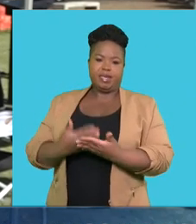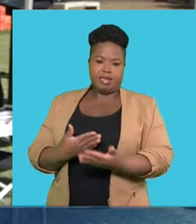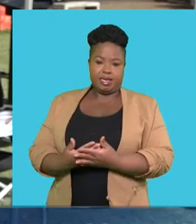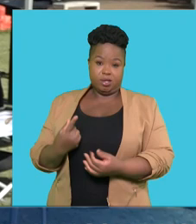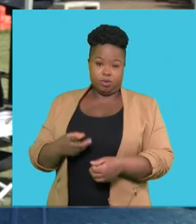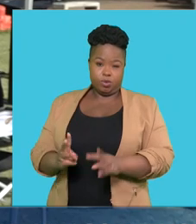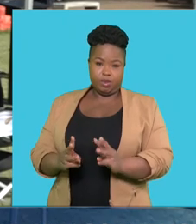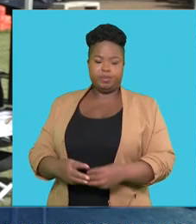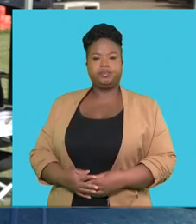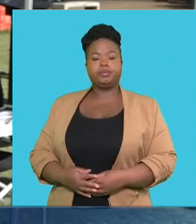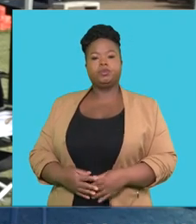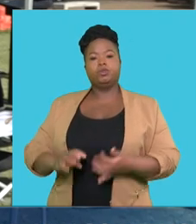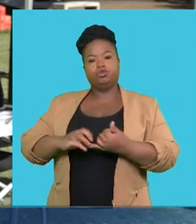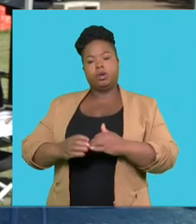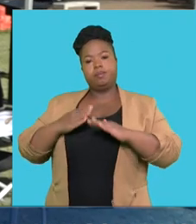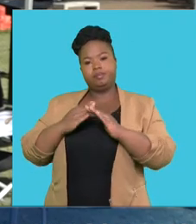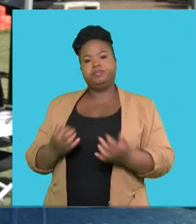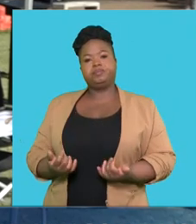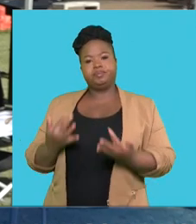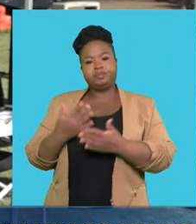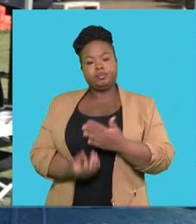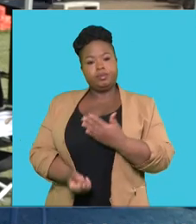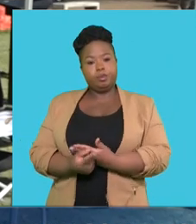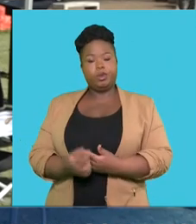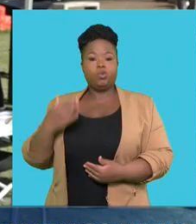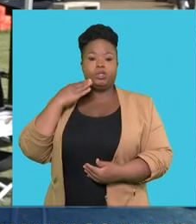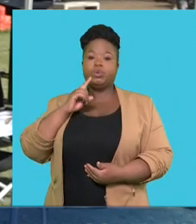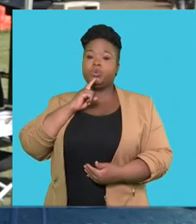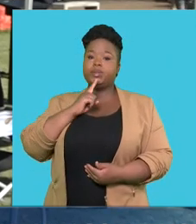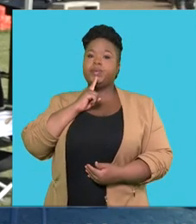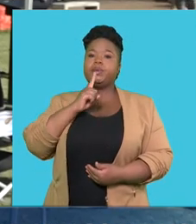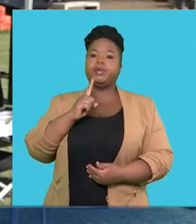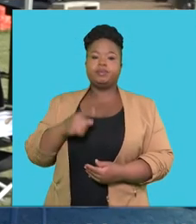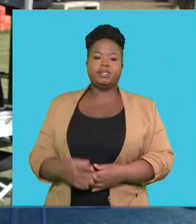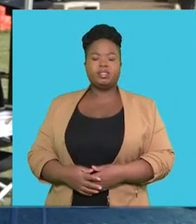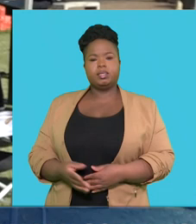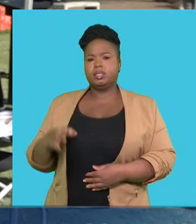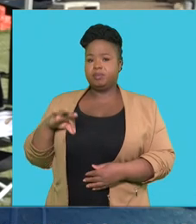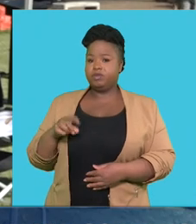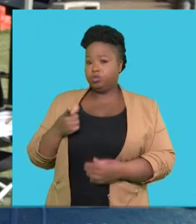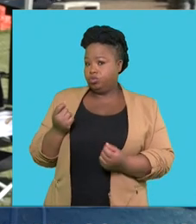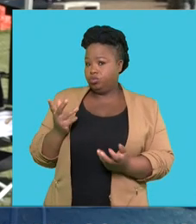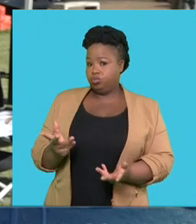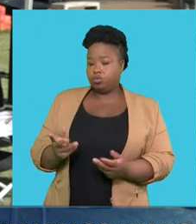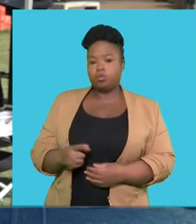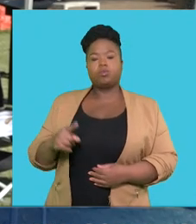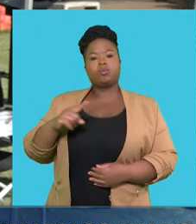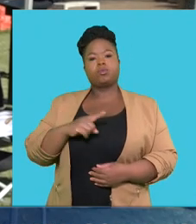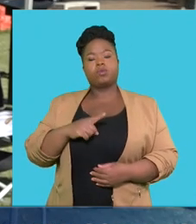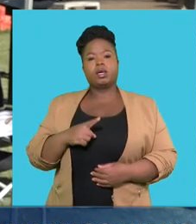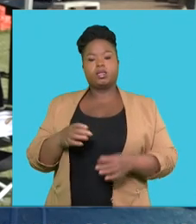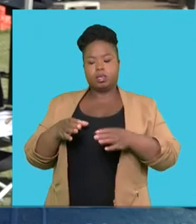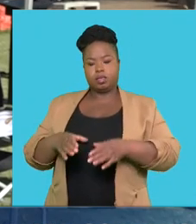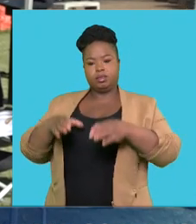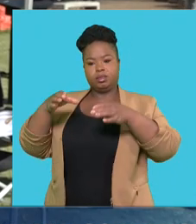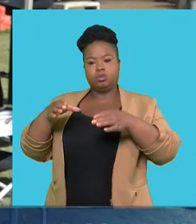way of preventing fires from happening whilst using the candle. And the benefit of doing that is because the jar